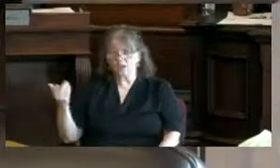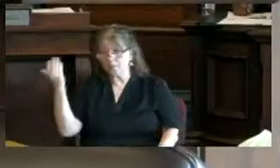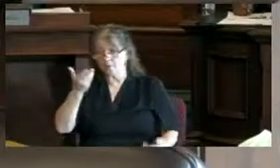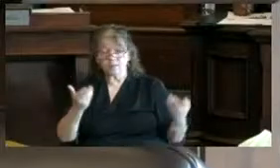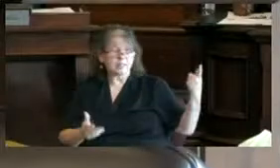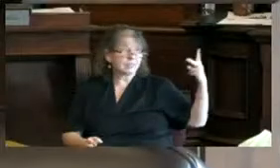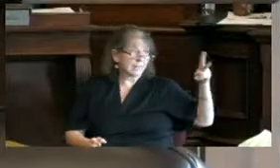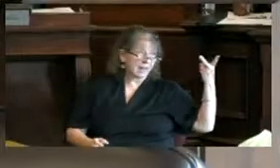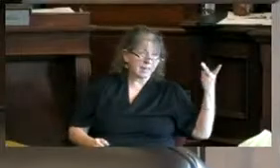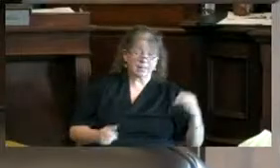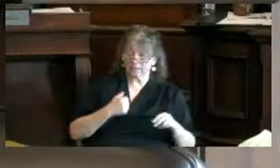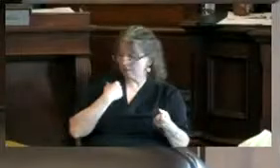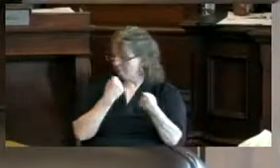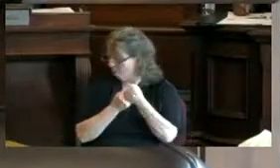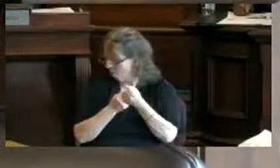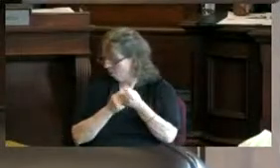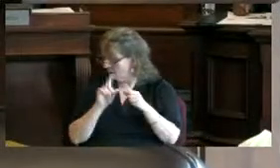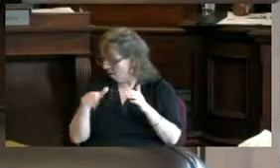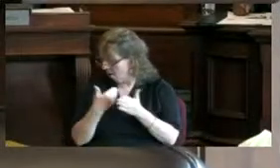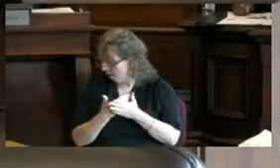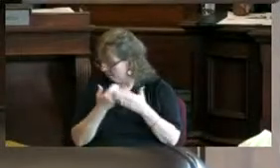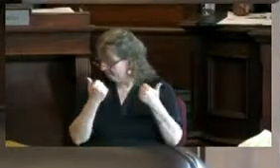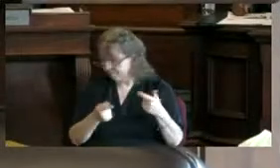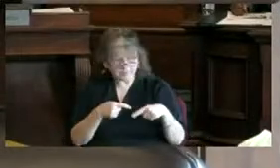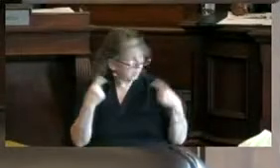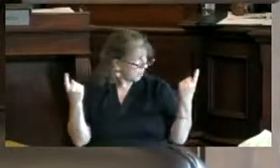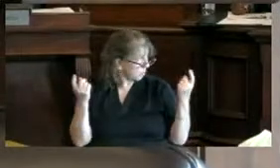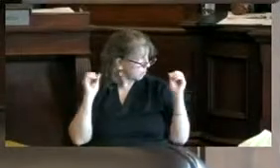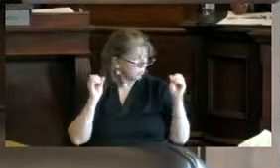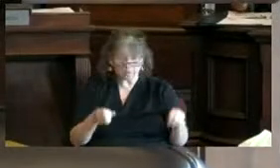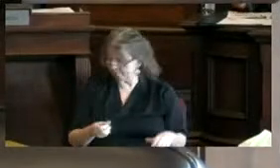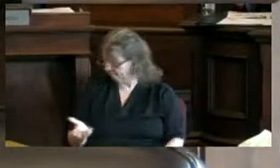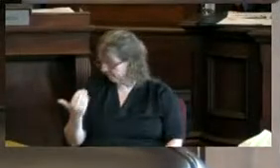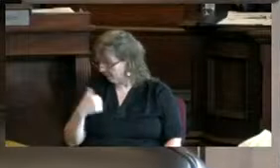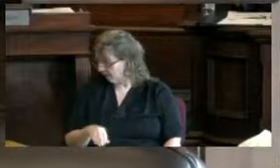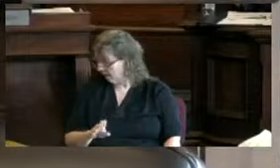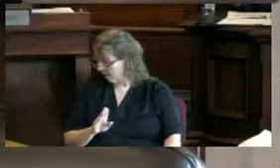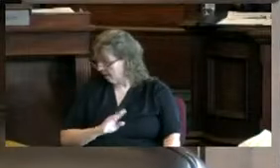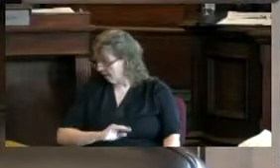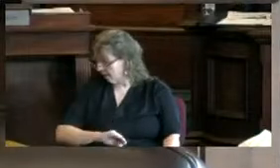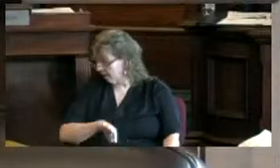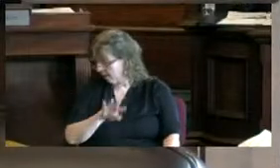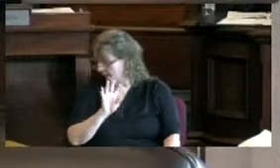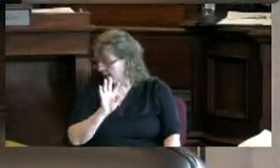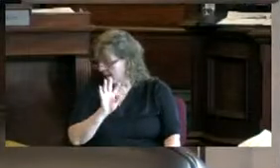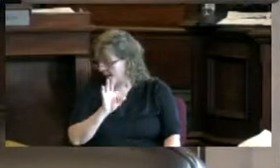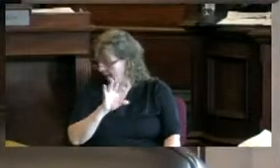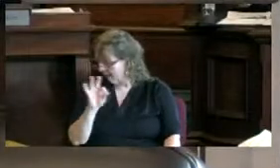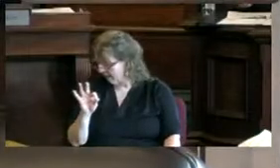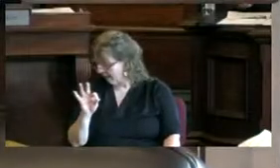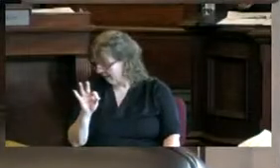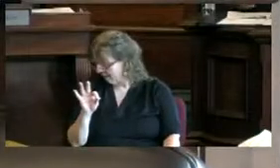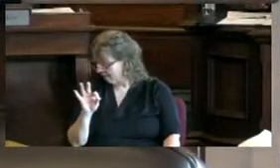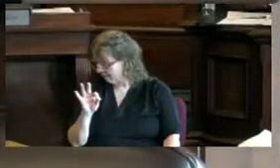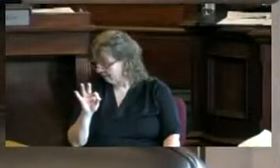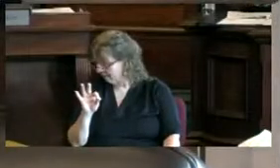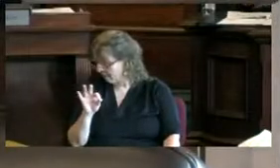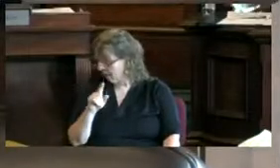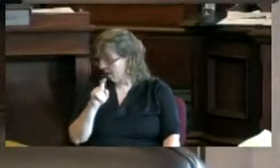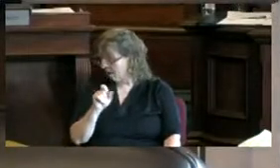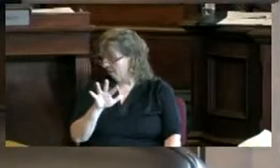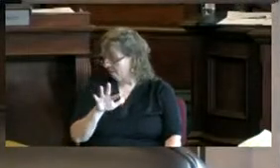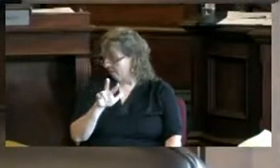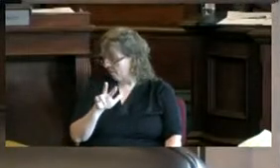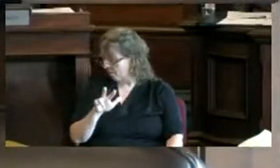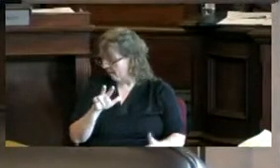Second. All in favor? Aye. All opposed? And the motion carries. Introductory number 99, a bond